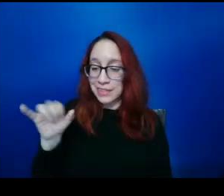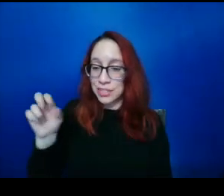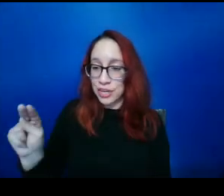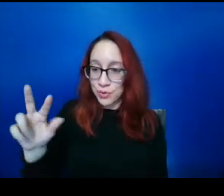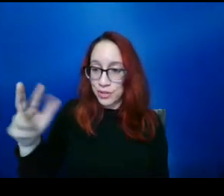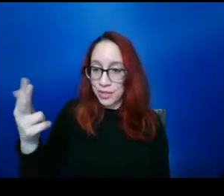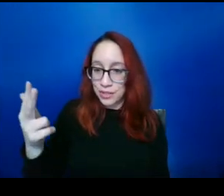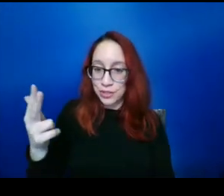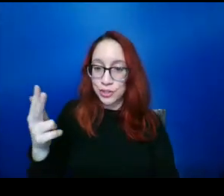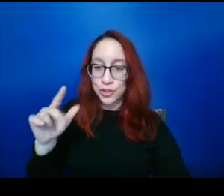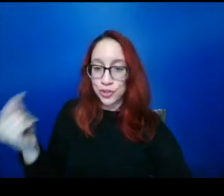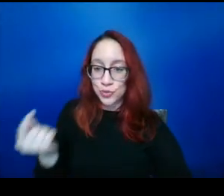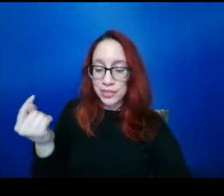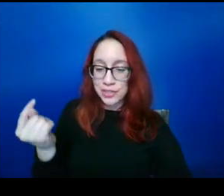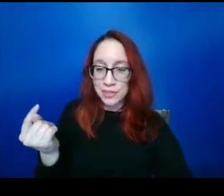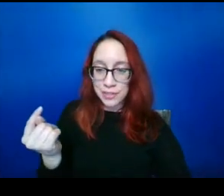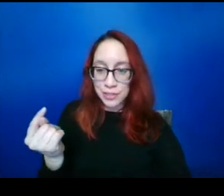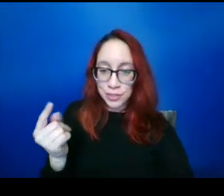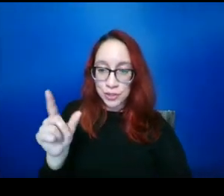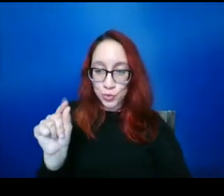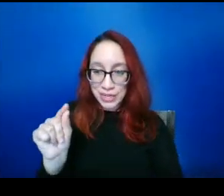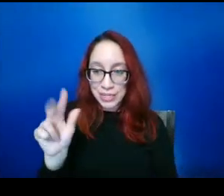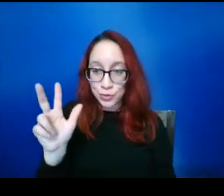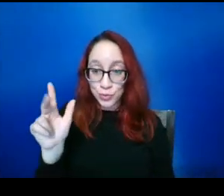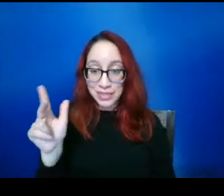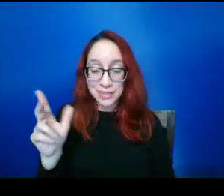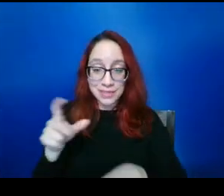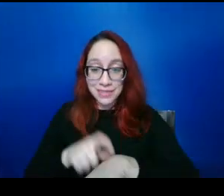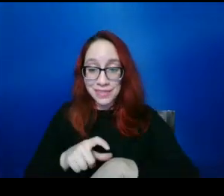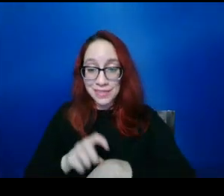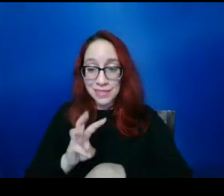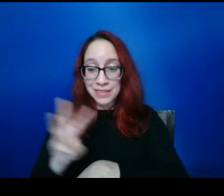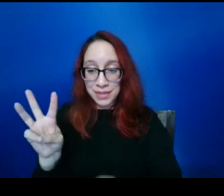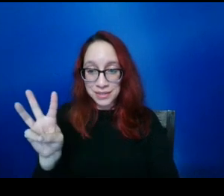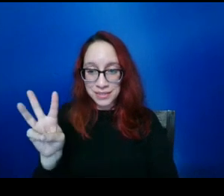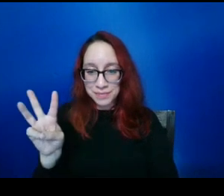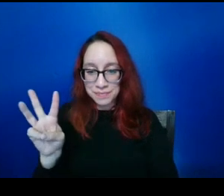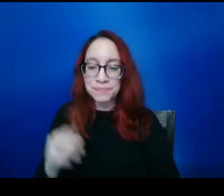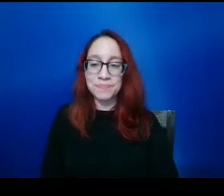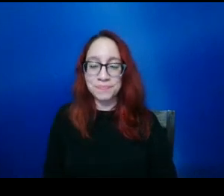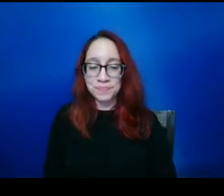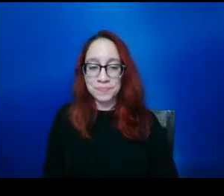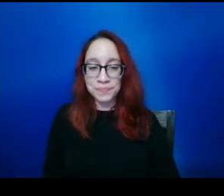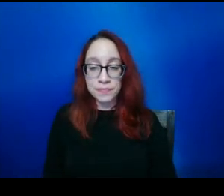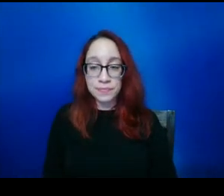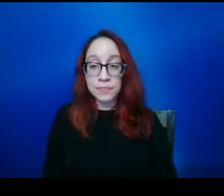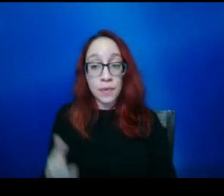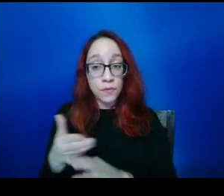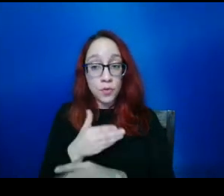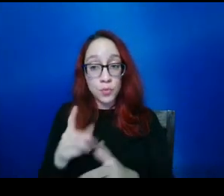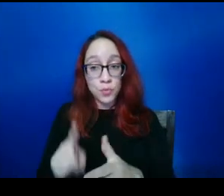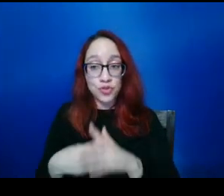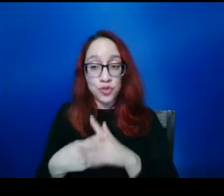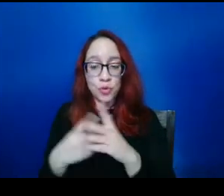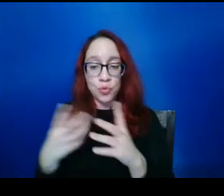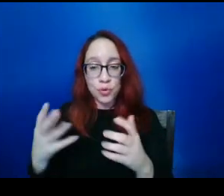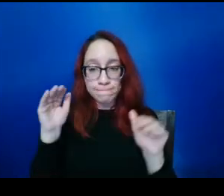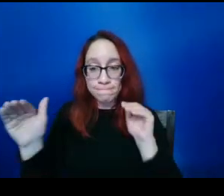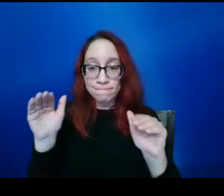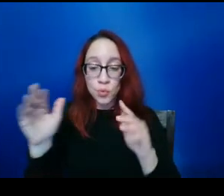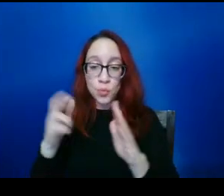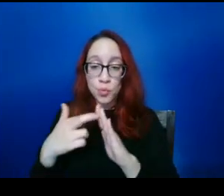3rd, Tuesday, 2023, and the time is now 6 p.m. Before we begin with roll call, I just want to remind everybody